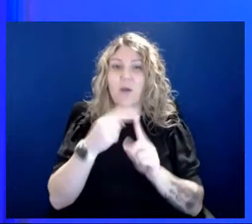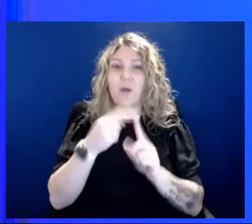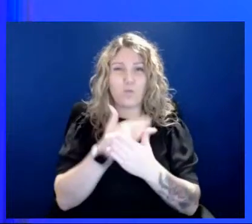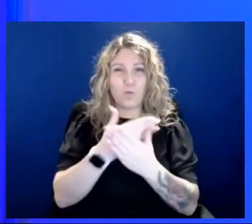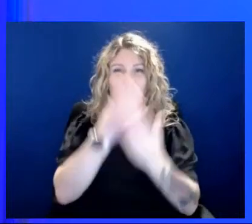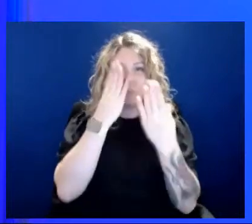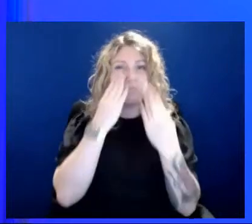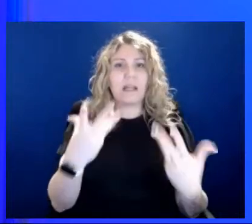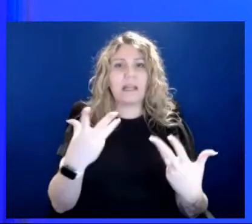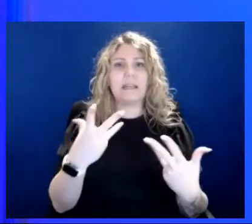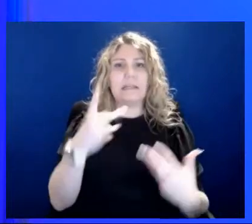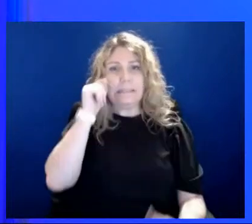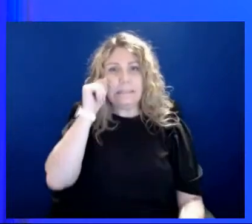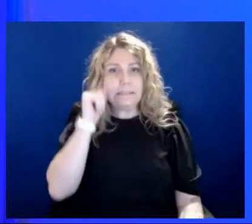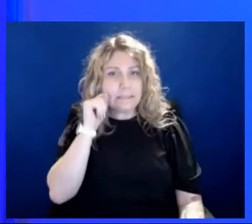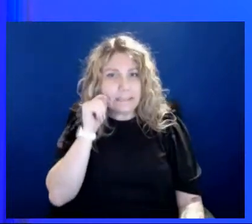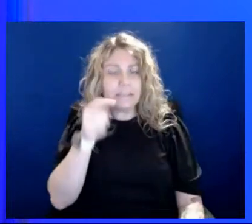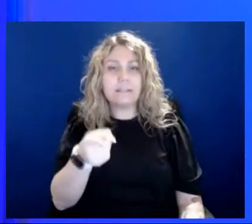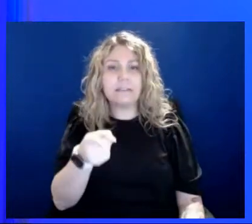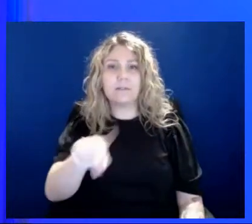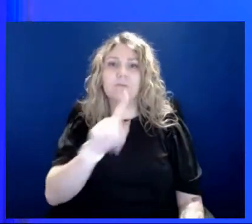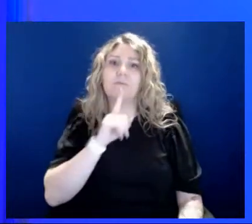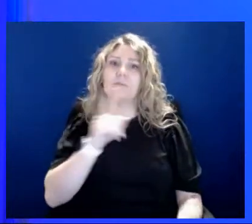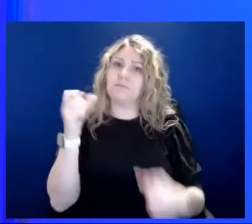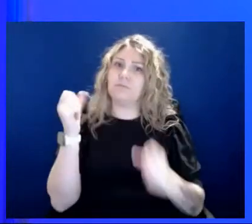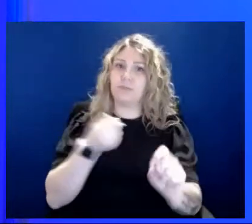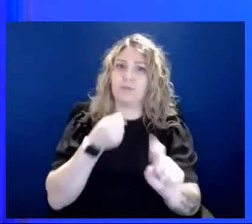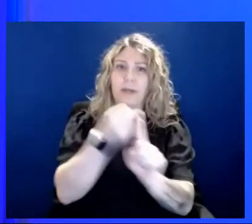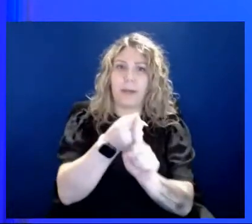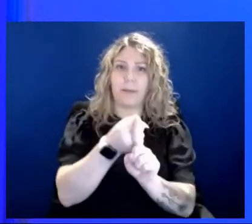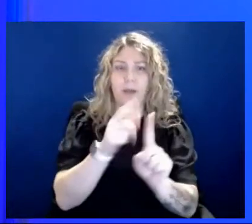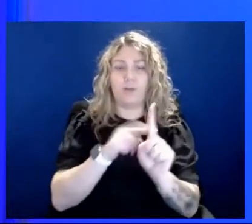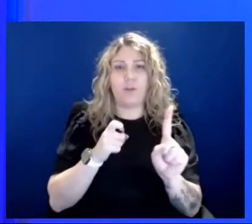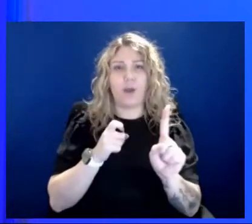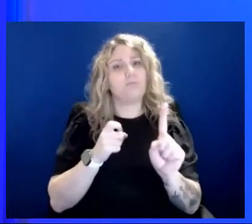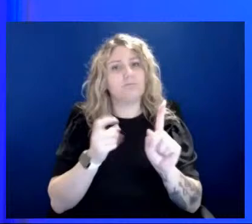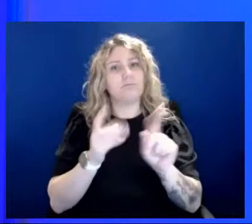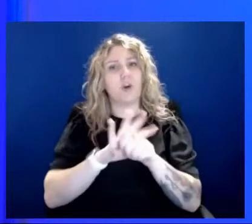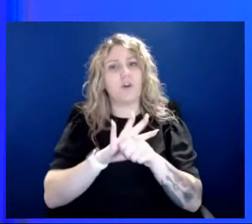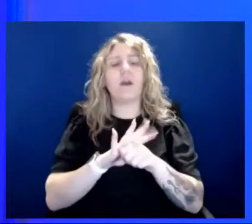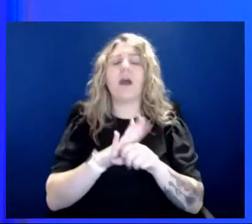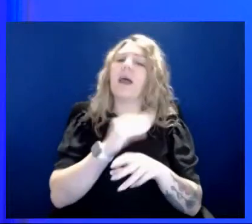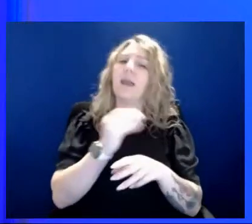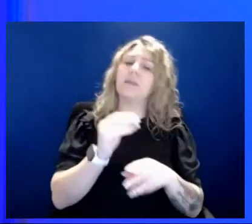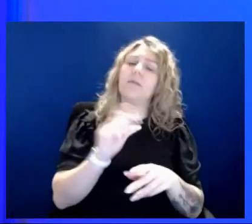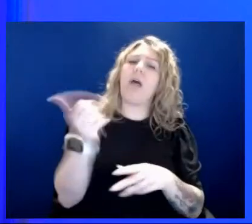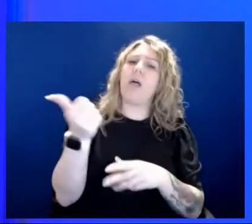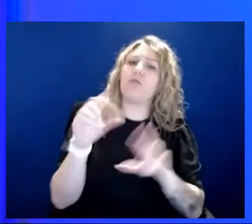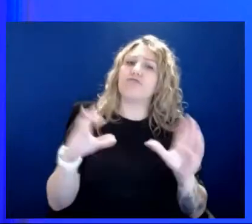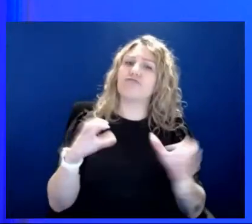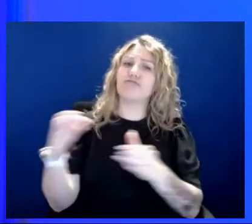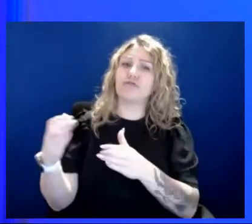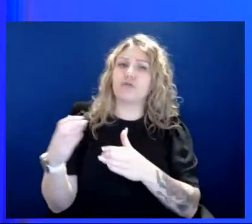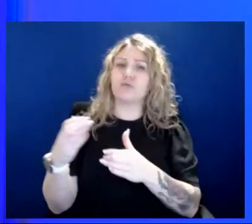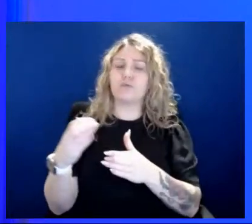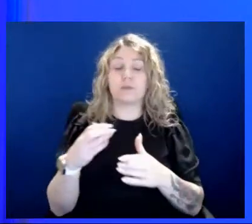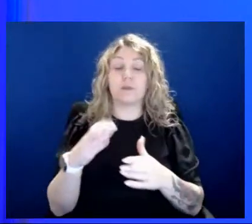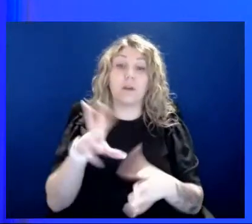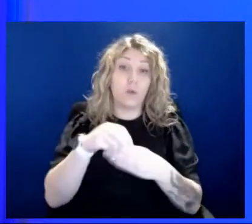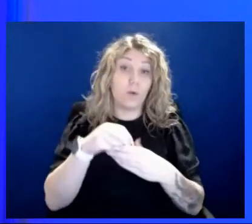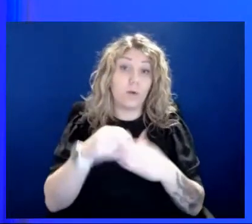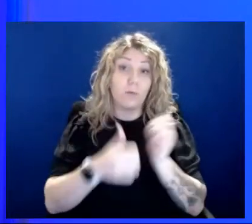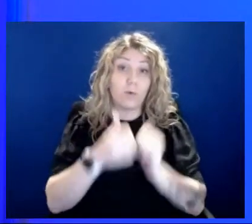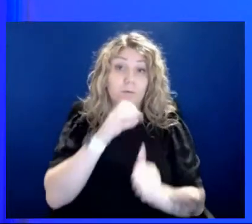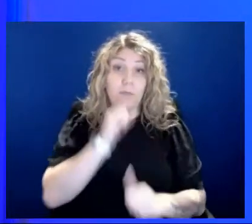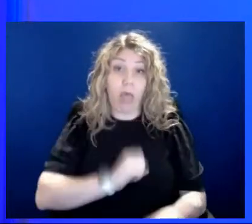were extremely impacted by the pandemic, as well as a lot of other groups, including the elderly. But